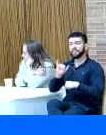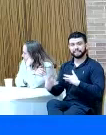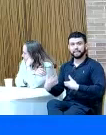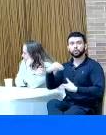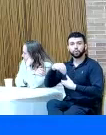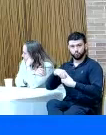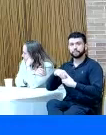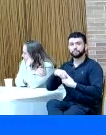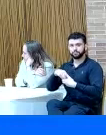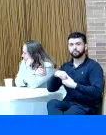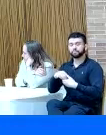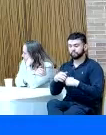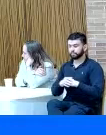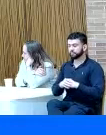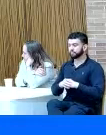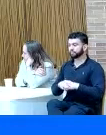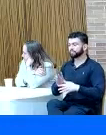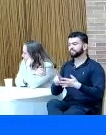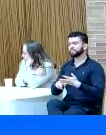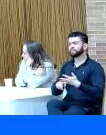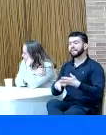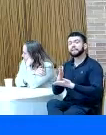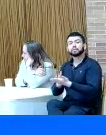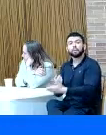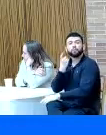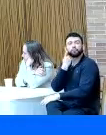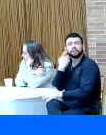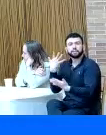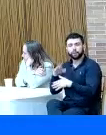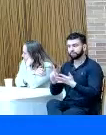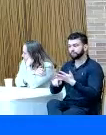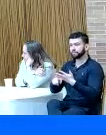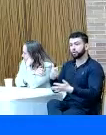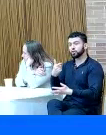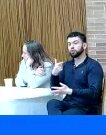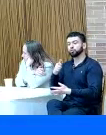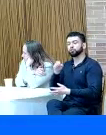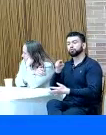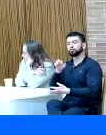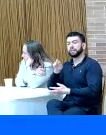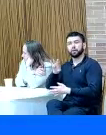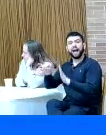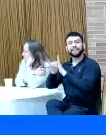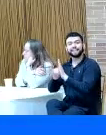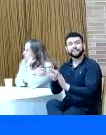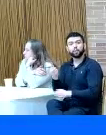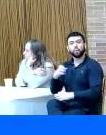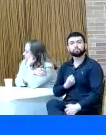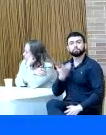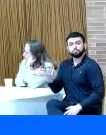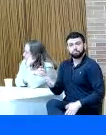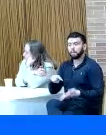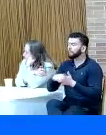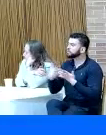state human rights law protections and then some of the more recently added protections or gender identity or expression so somebody who's